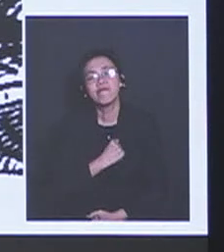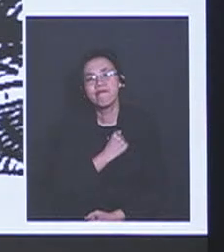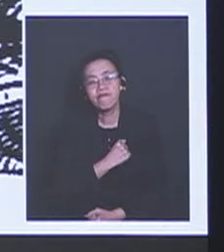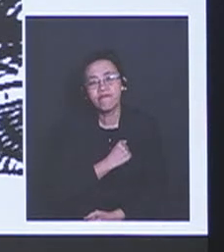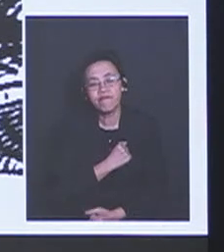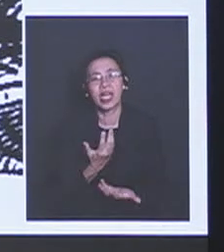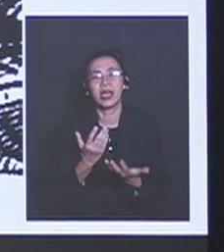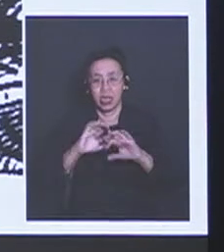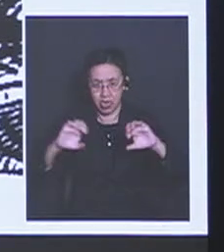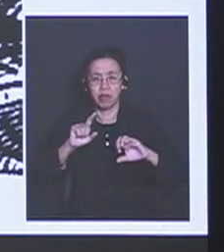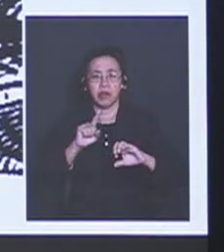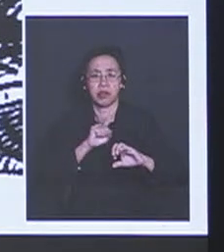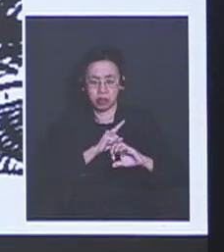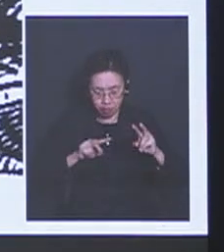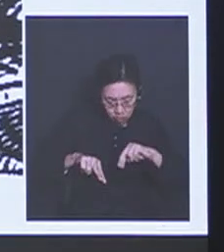you see this one,